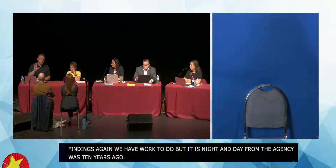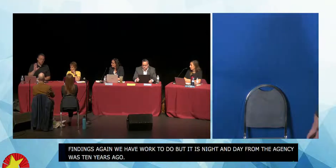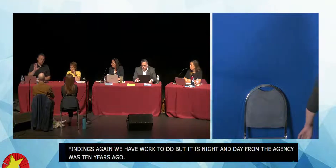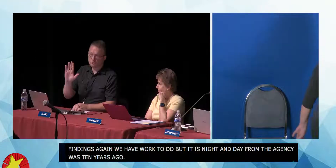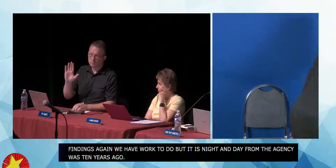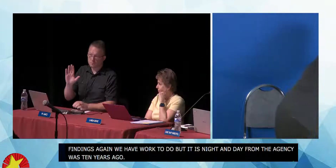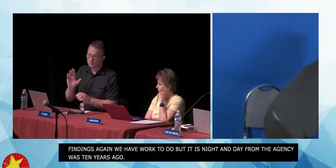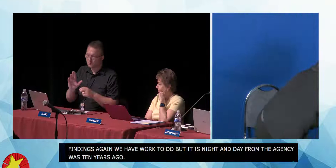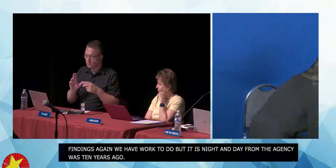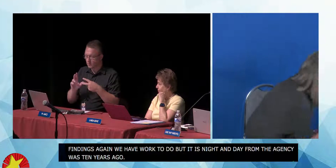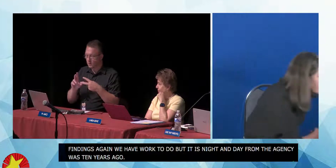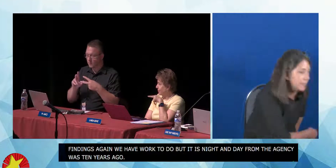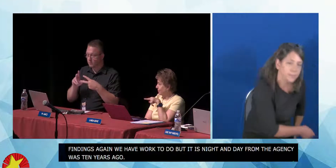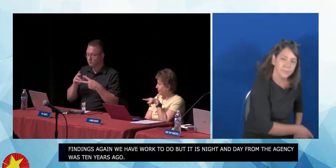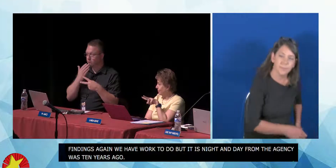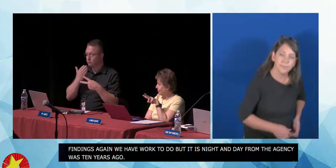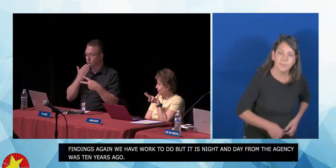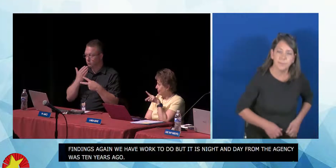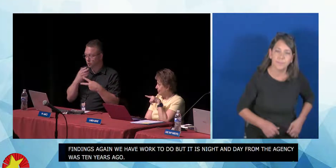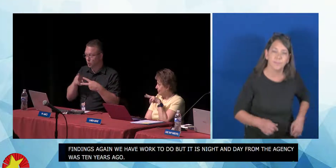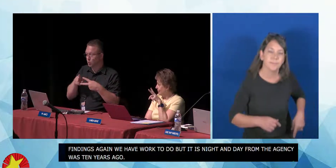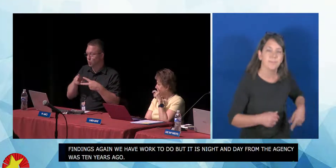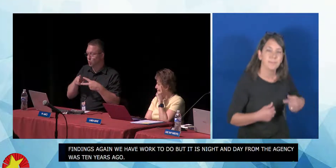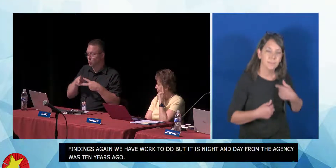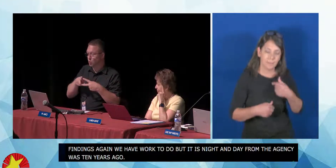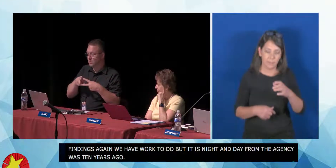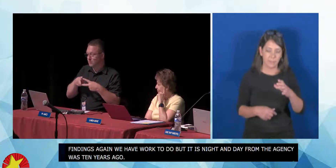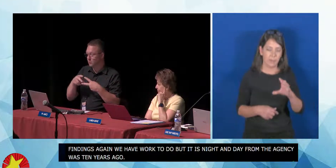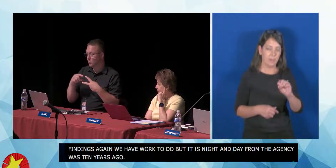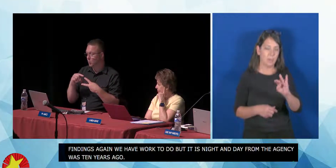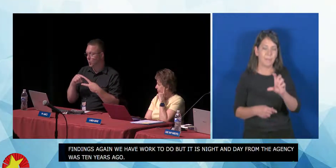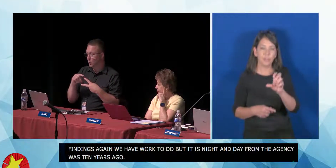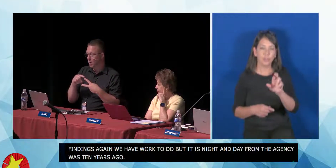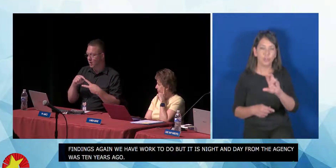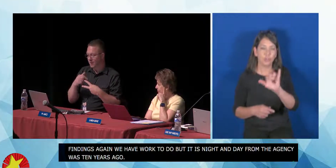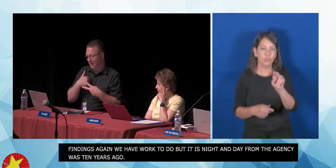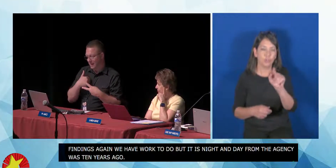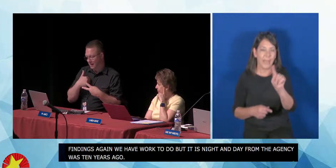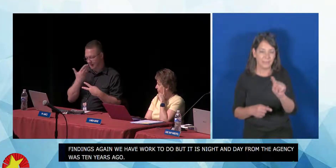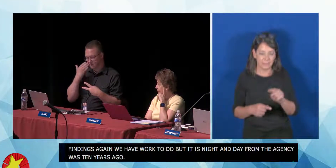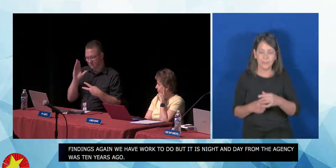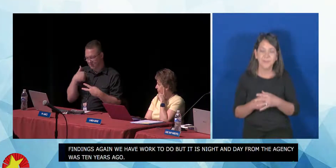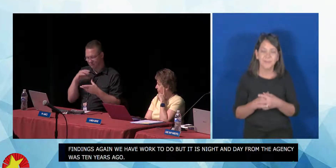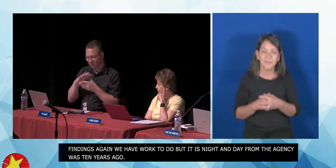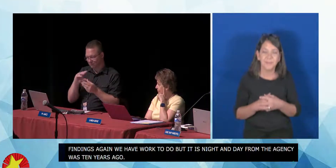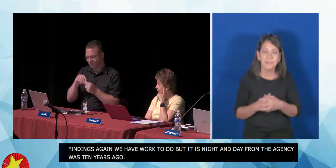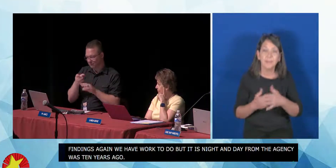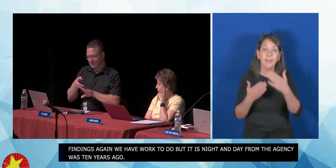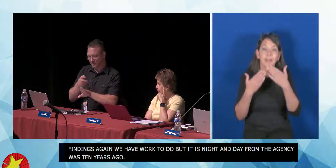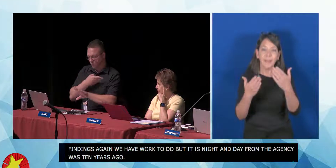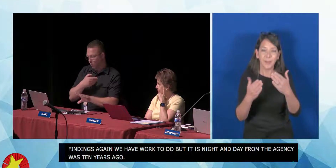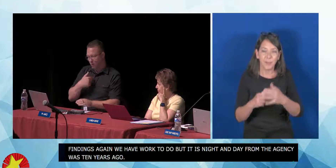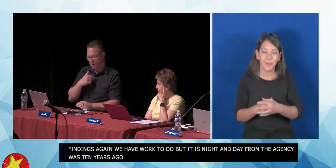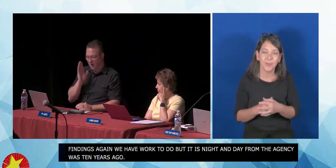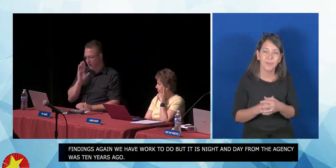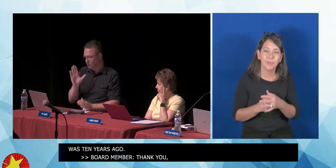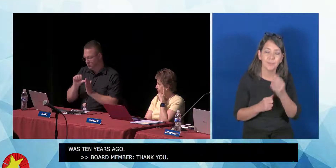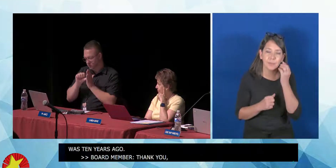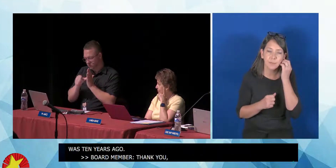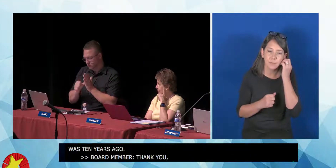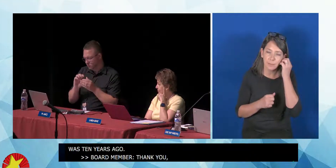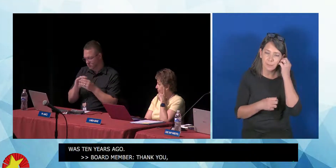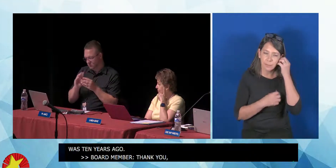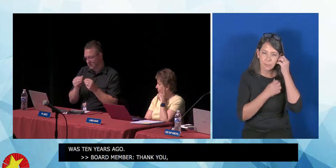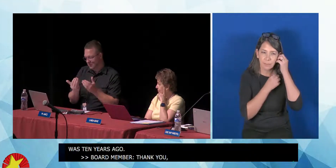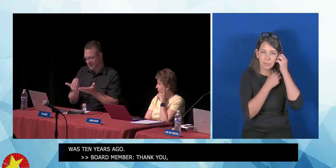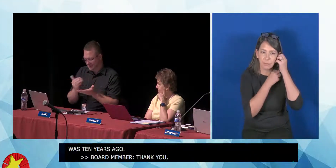This is Commissioner Jantz. Thank you. I know I have